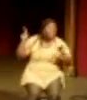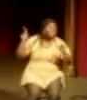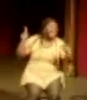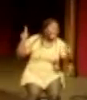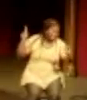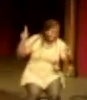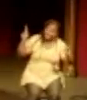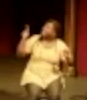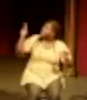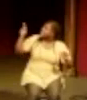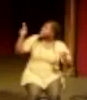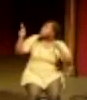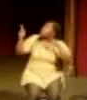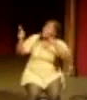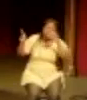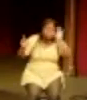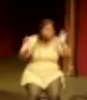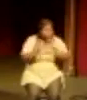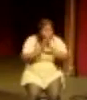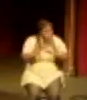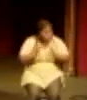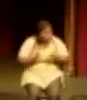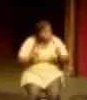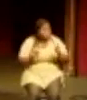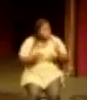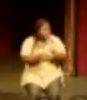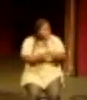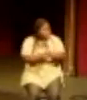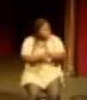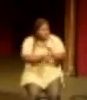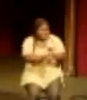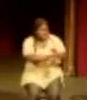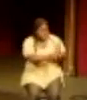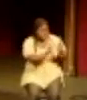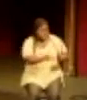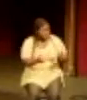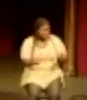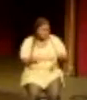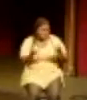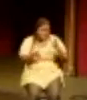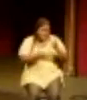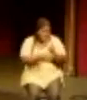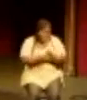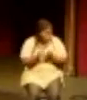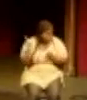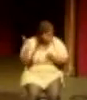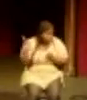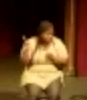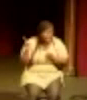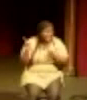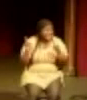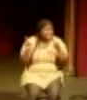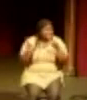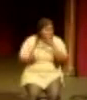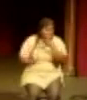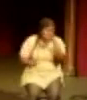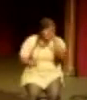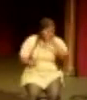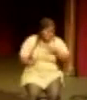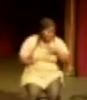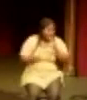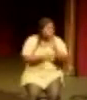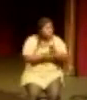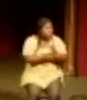photographer and videographer for years and years, and he had some of the last footage of Cesar Chavez's life